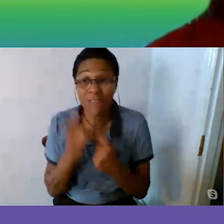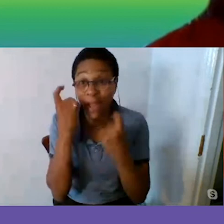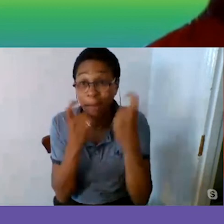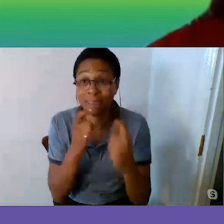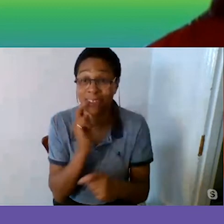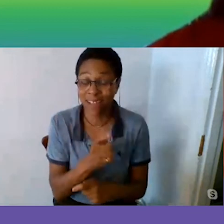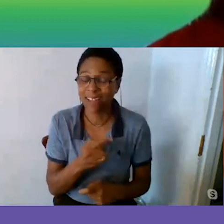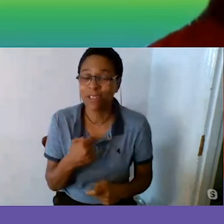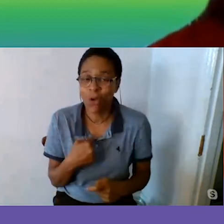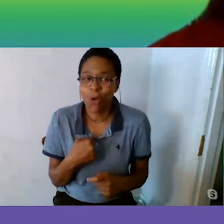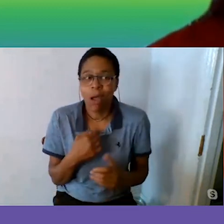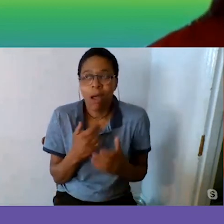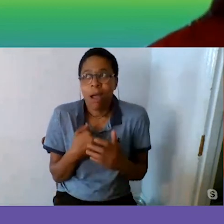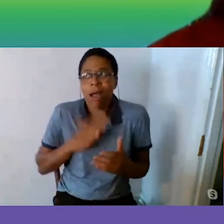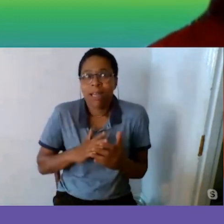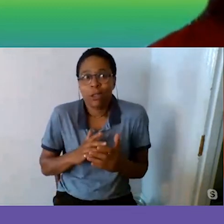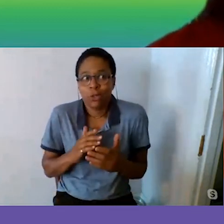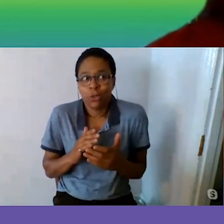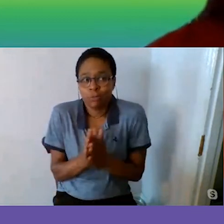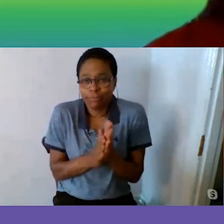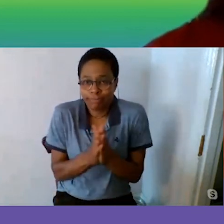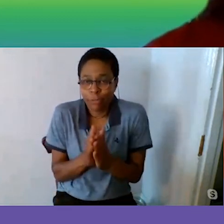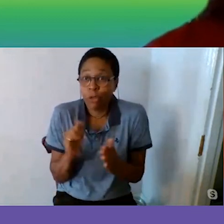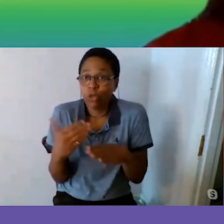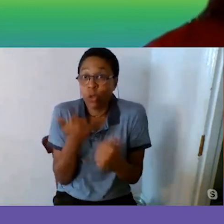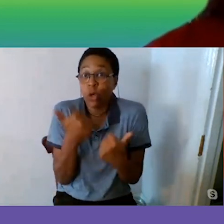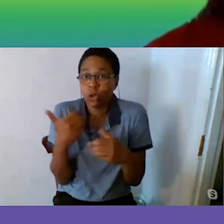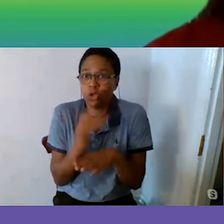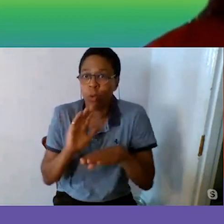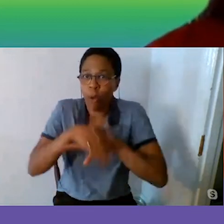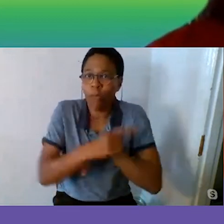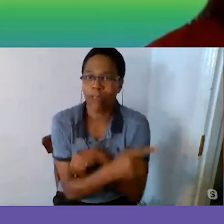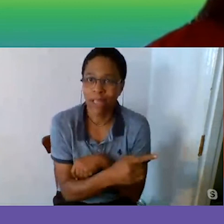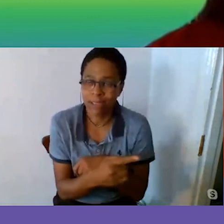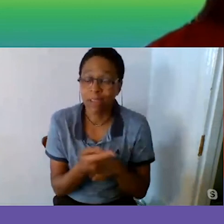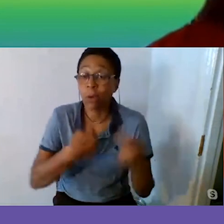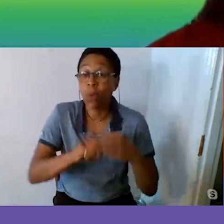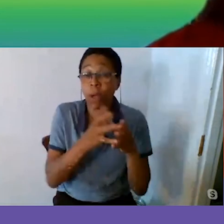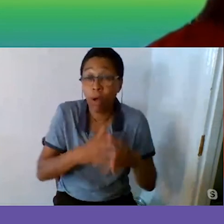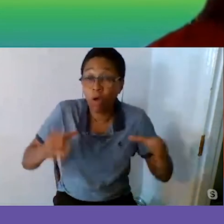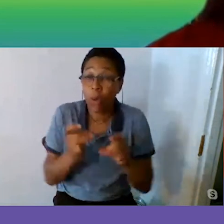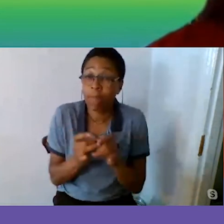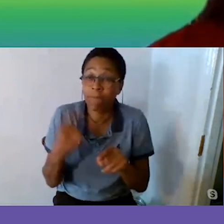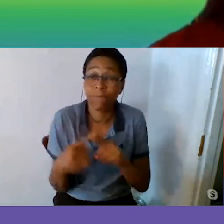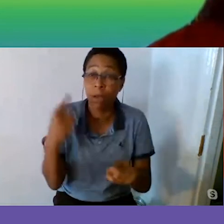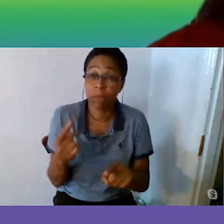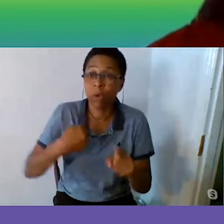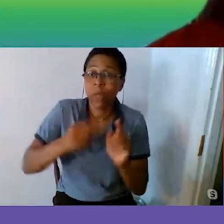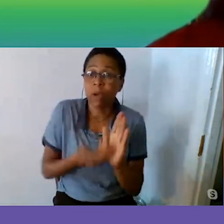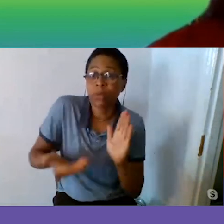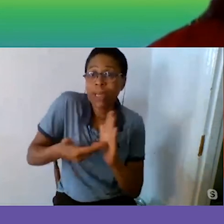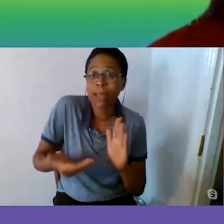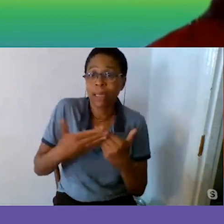to do to make sure I do a good job with those and really get them out there. So yeah, we're growing fast. We're going to be adding more features on to the